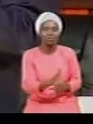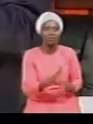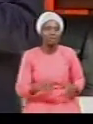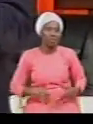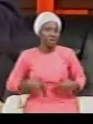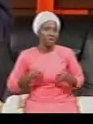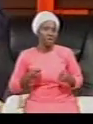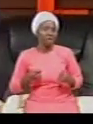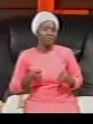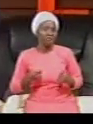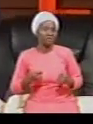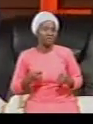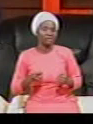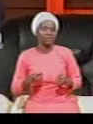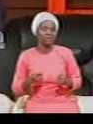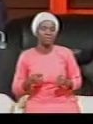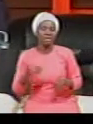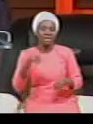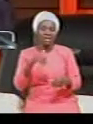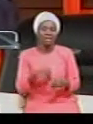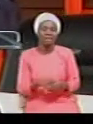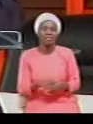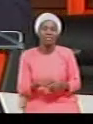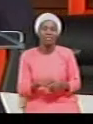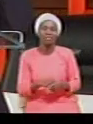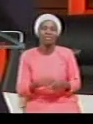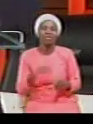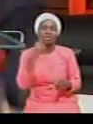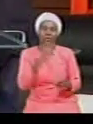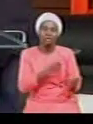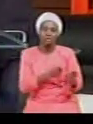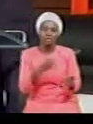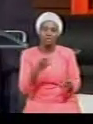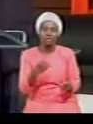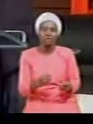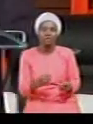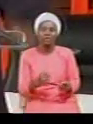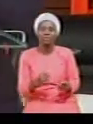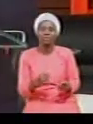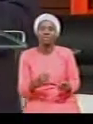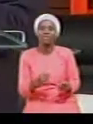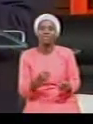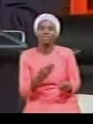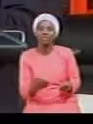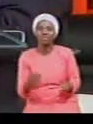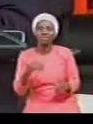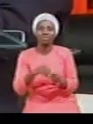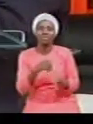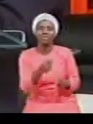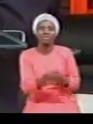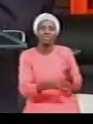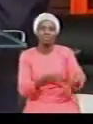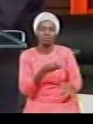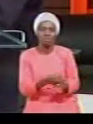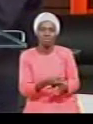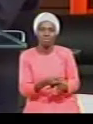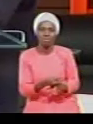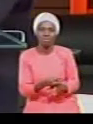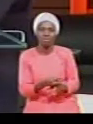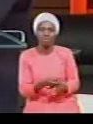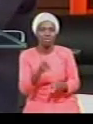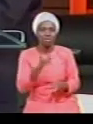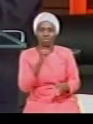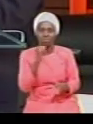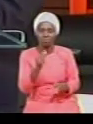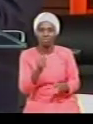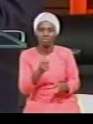the entertainers in the land. You're not going to model your life after all you see in